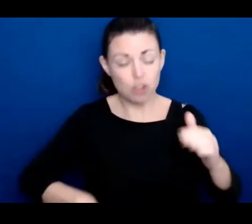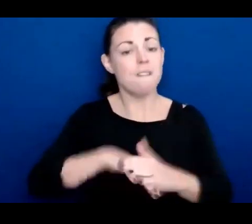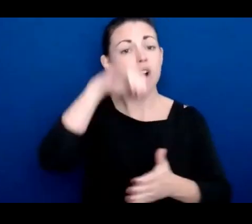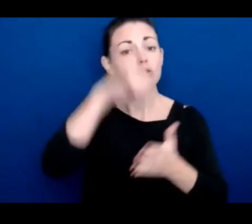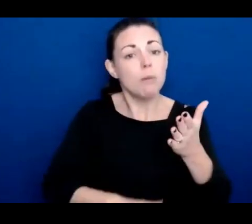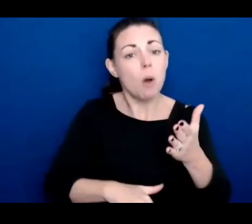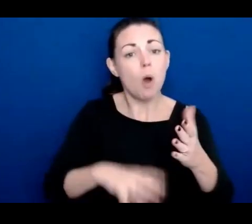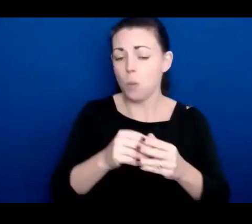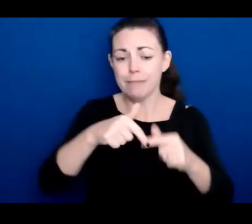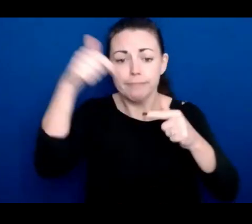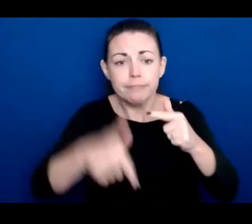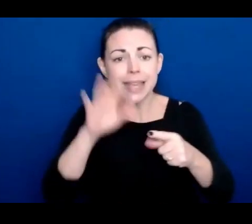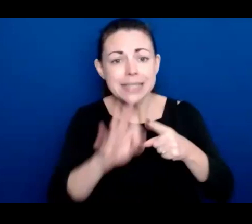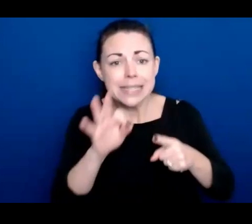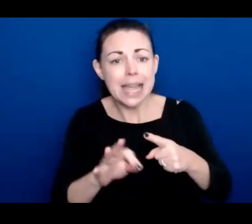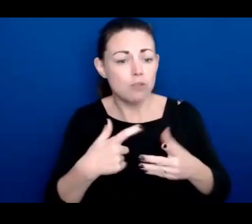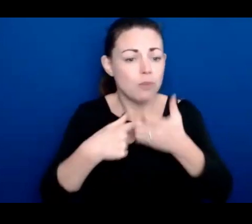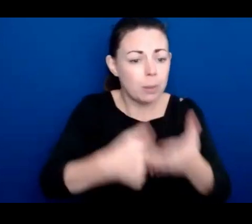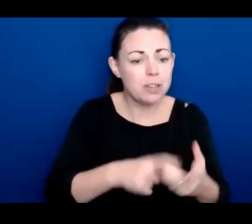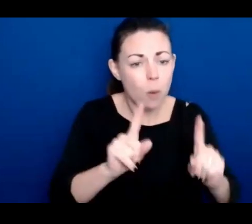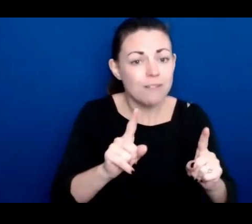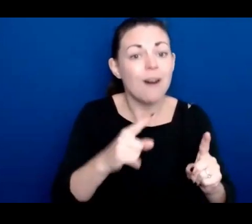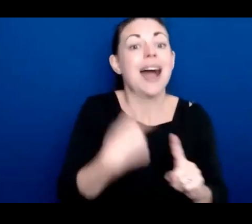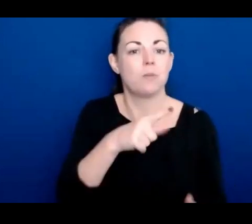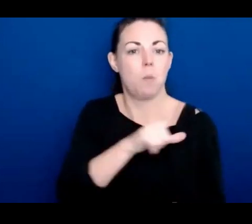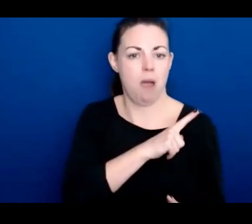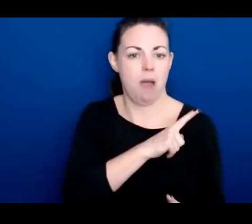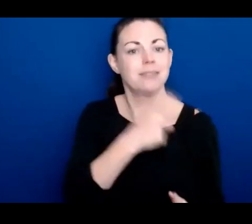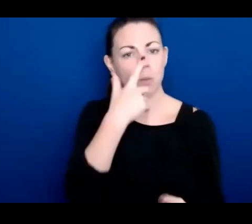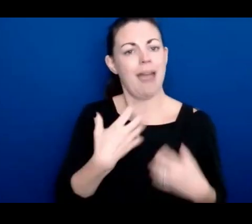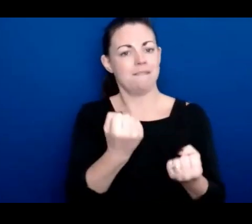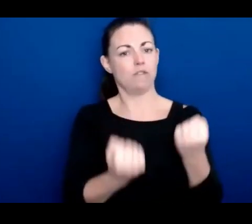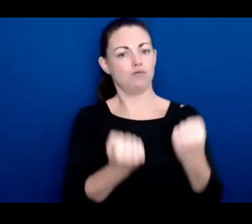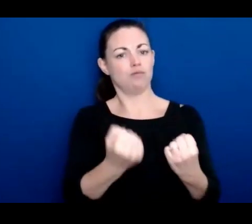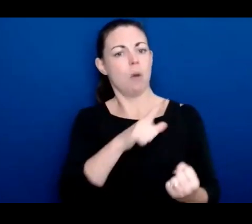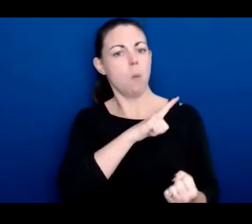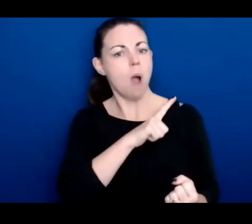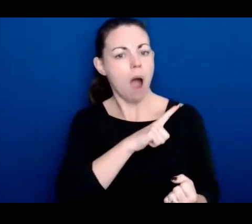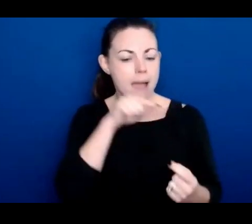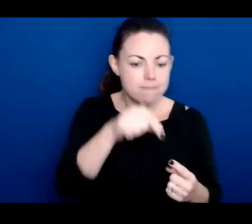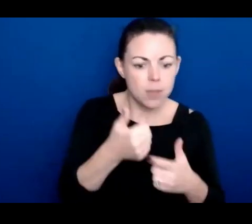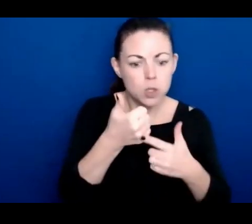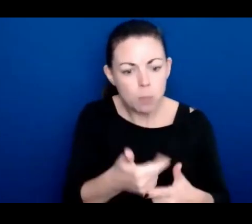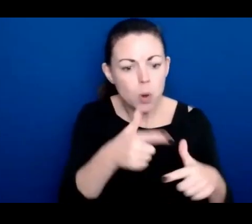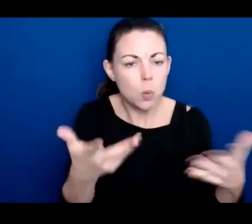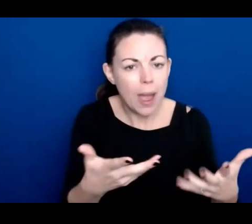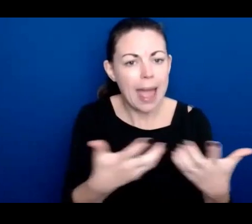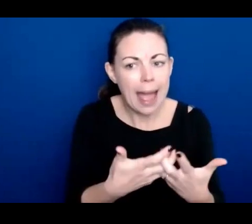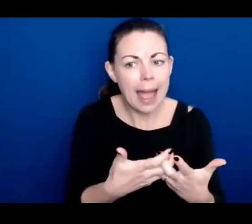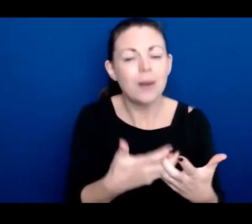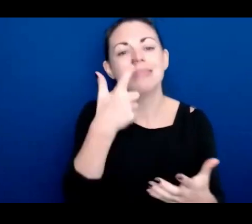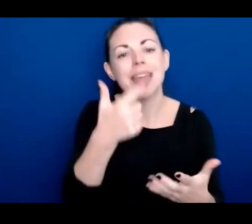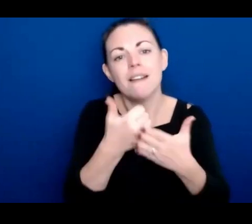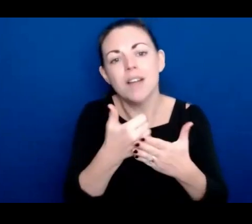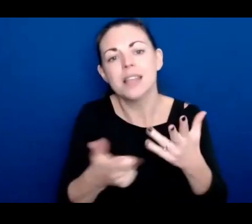we're recommending and why. So we're giving justification why, and then basically advising on what further support solutions might